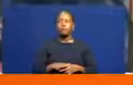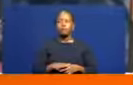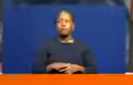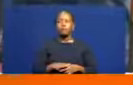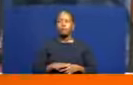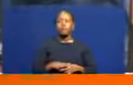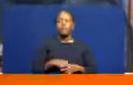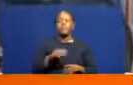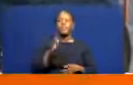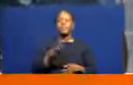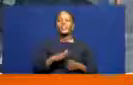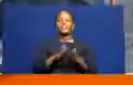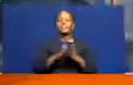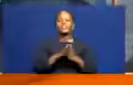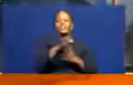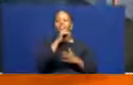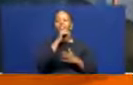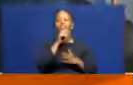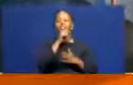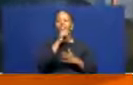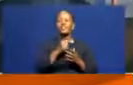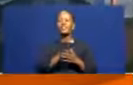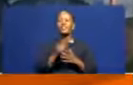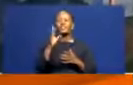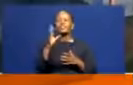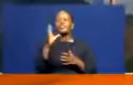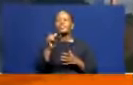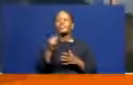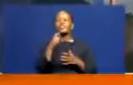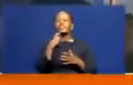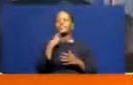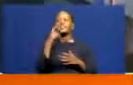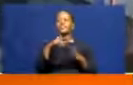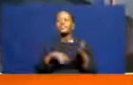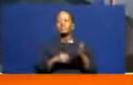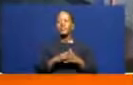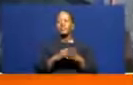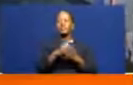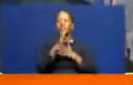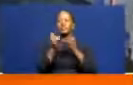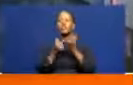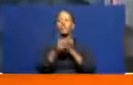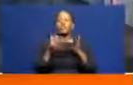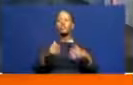Ladies and gentlemen, the cabinet secretary said it's all about Youth Connect.